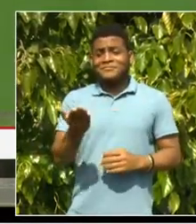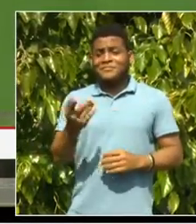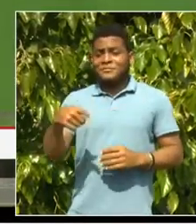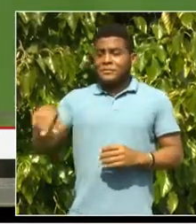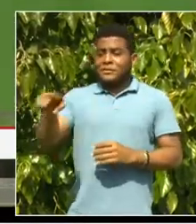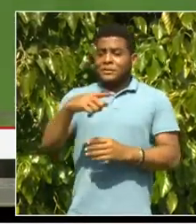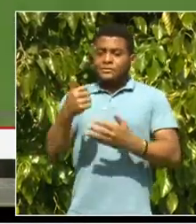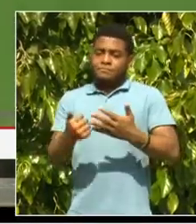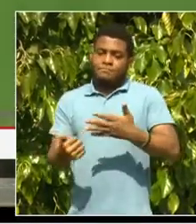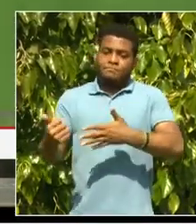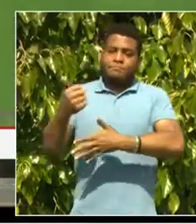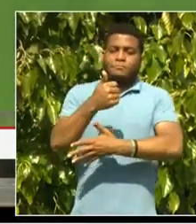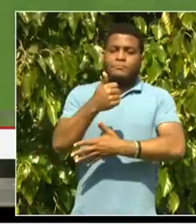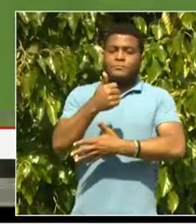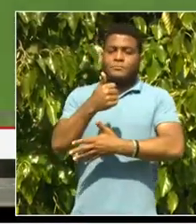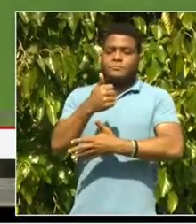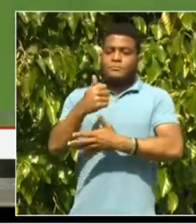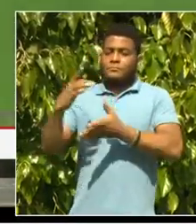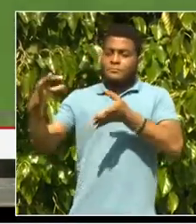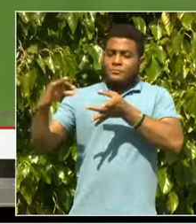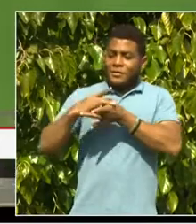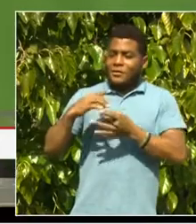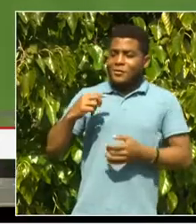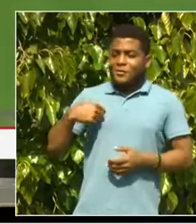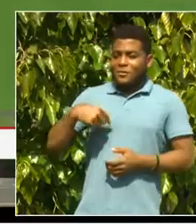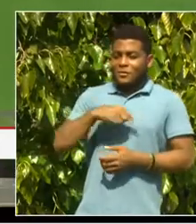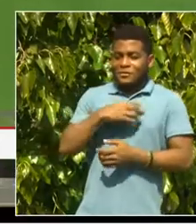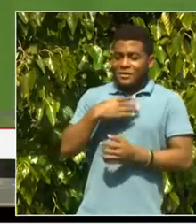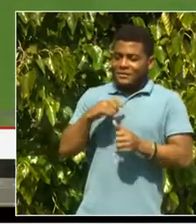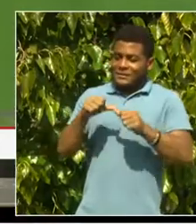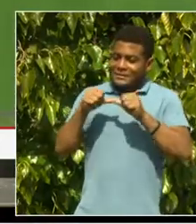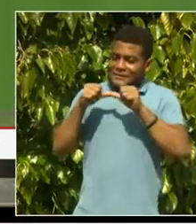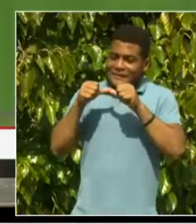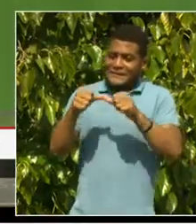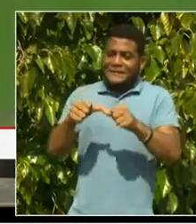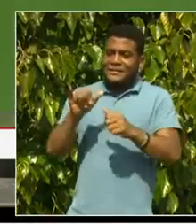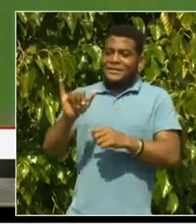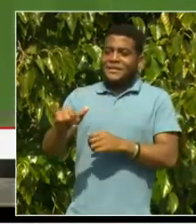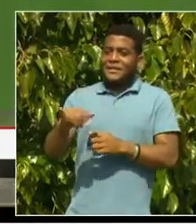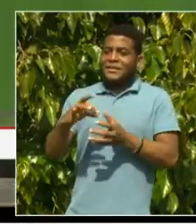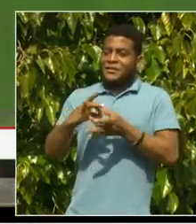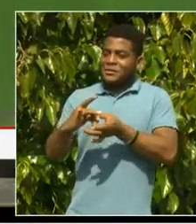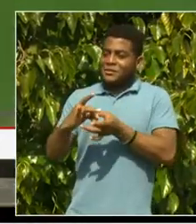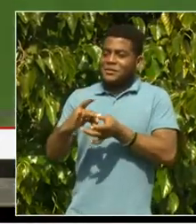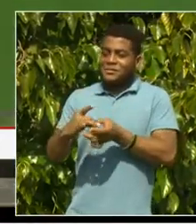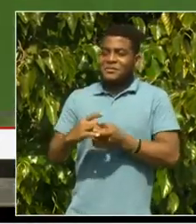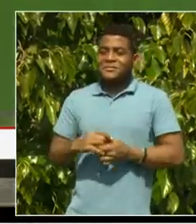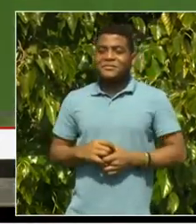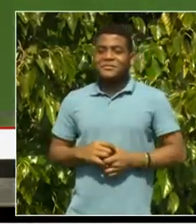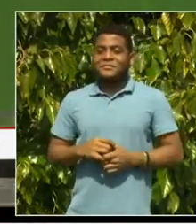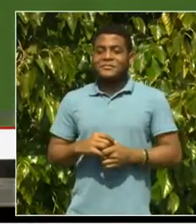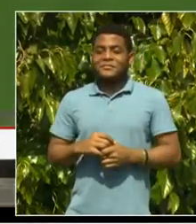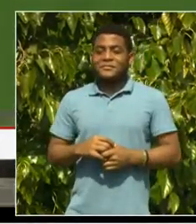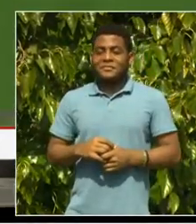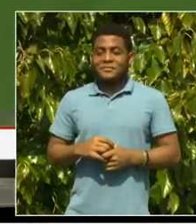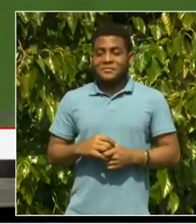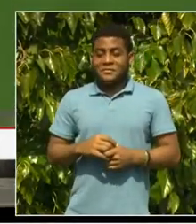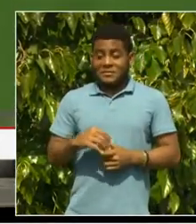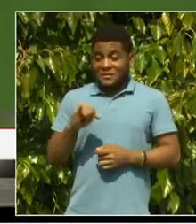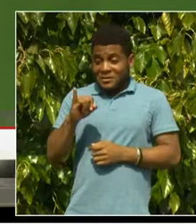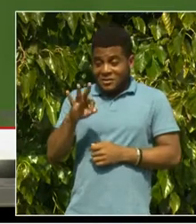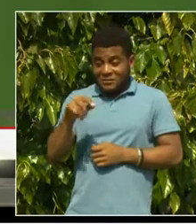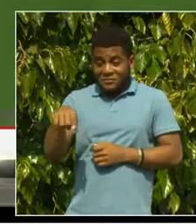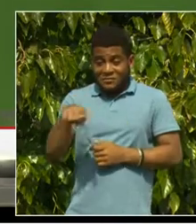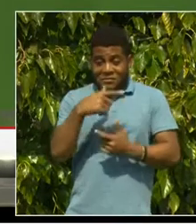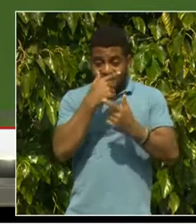to connect to WIC and stay connected. If you are interested in learning more about DC